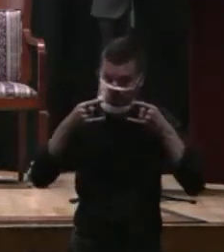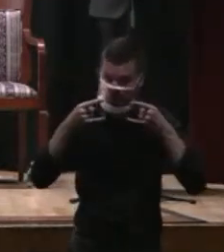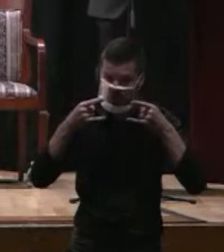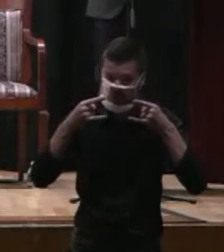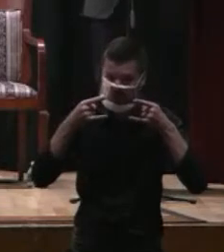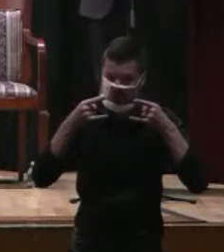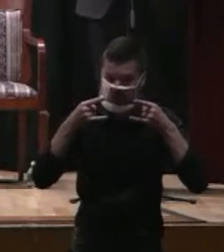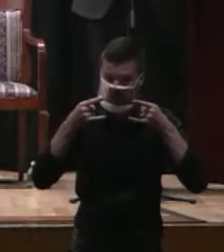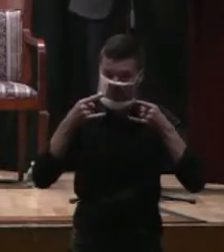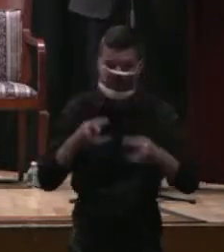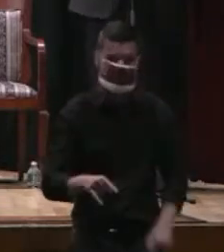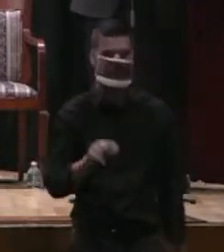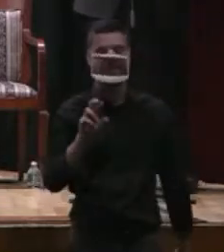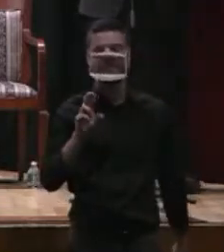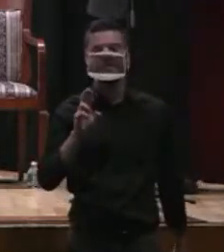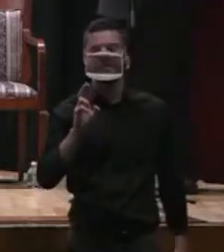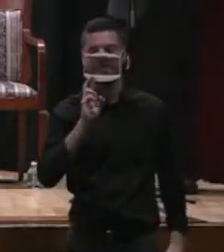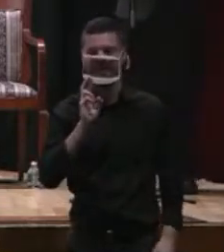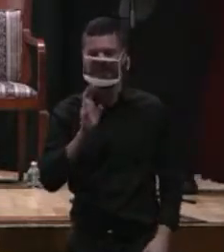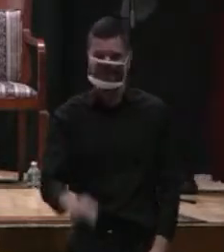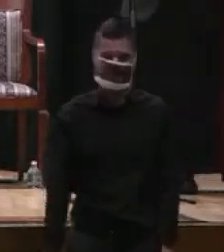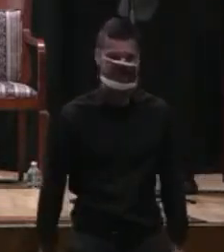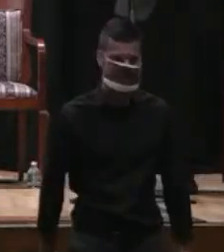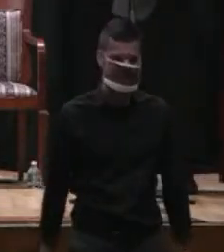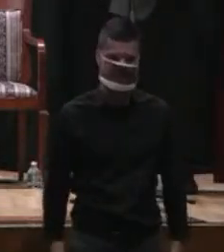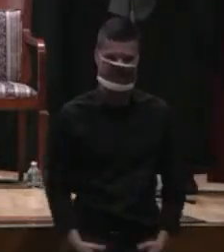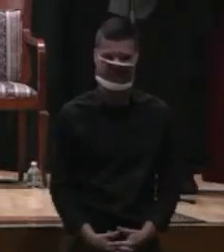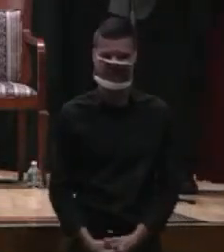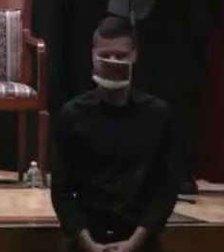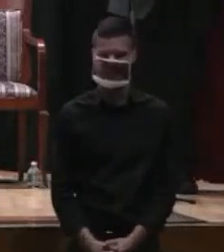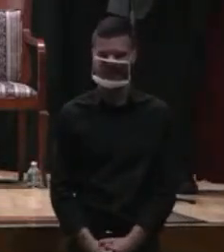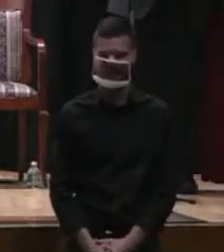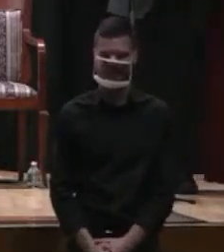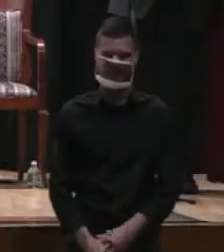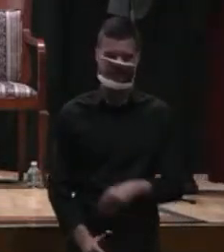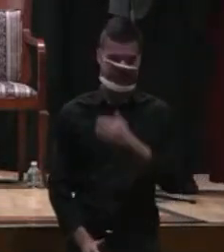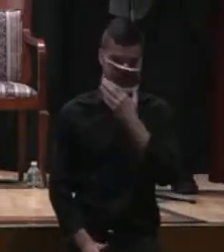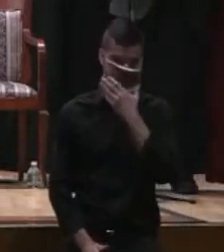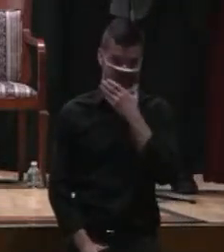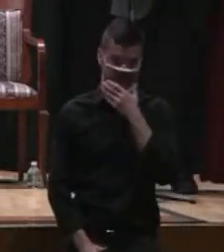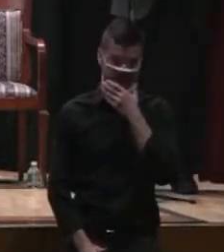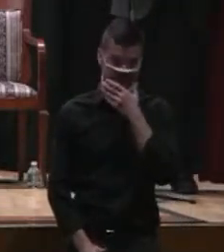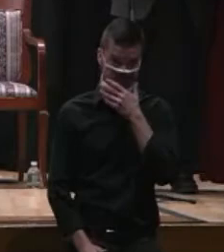yeah. Rebecca Allen, cum laude.